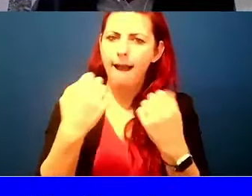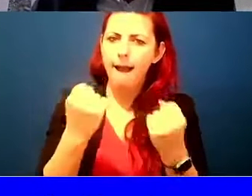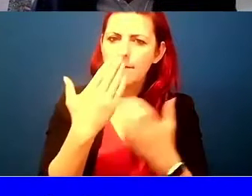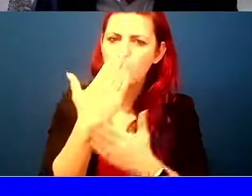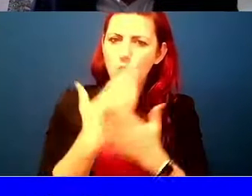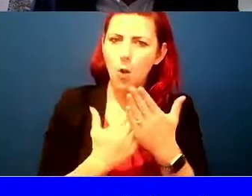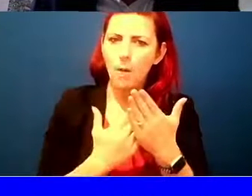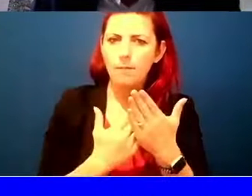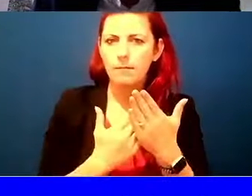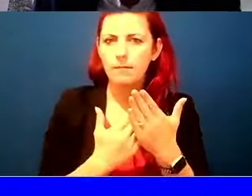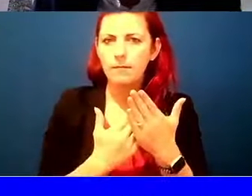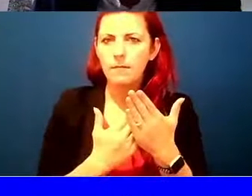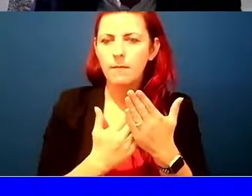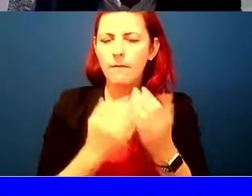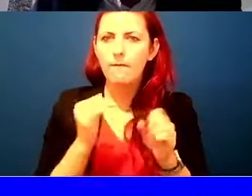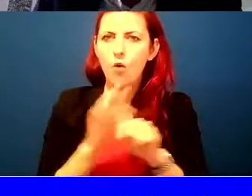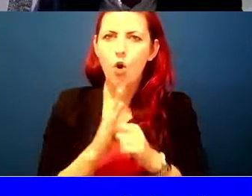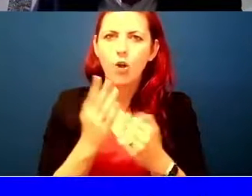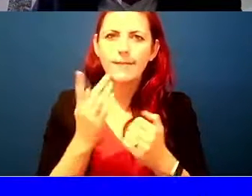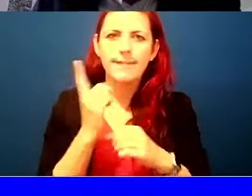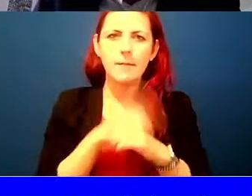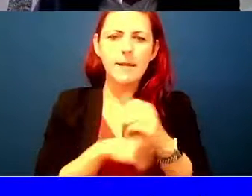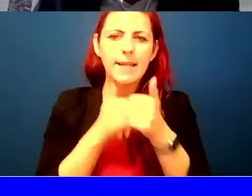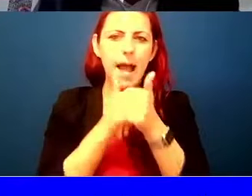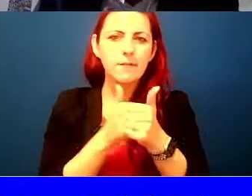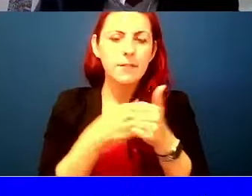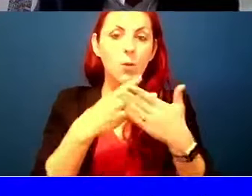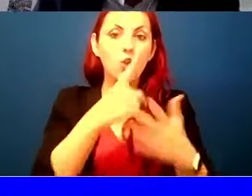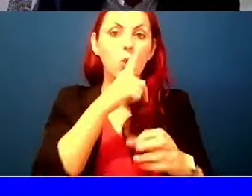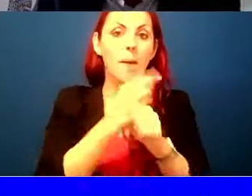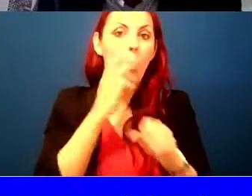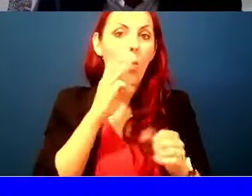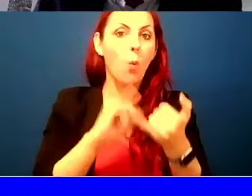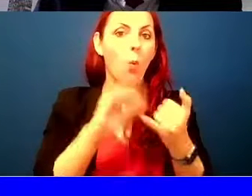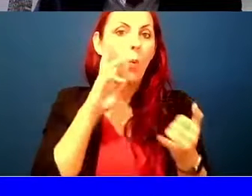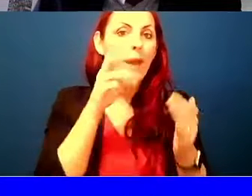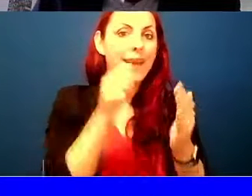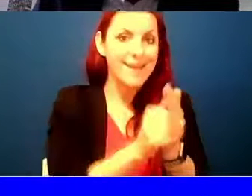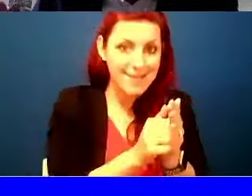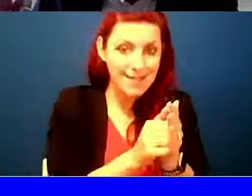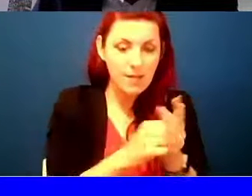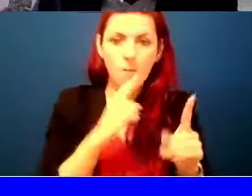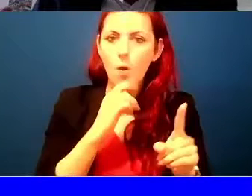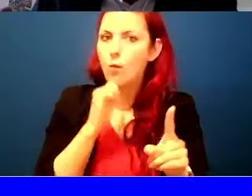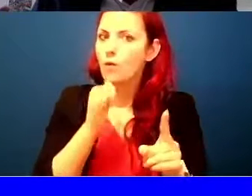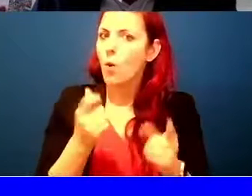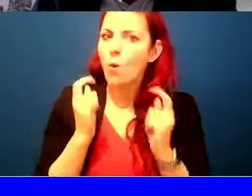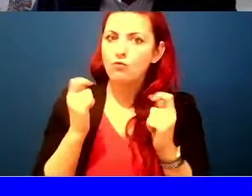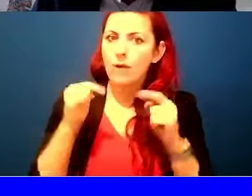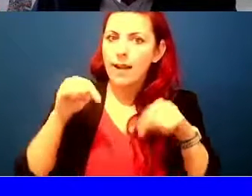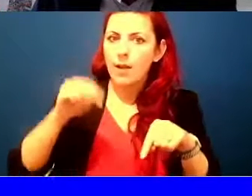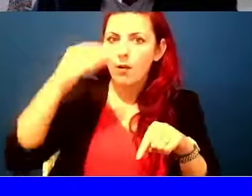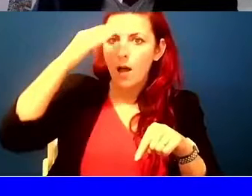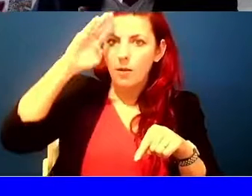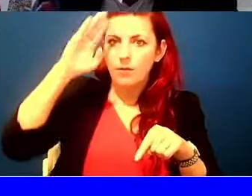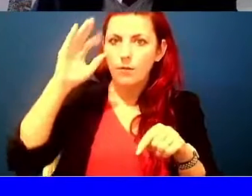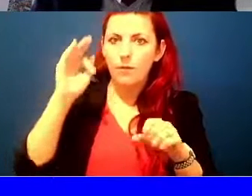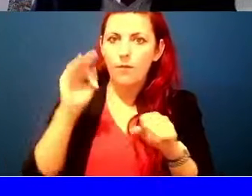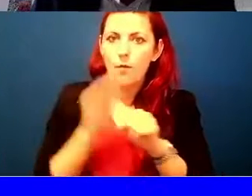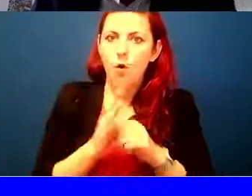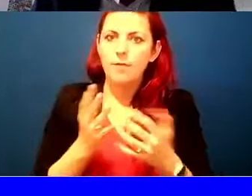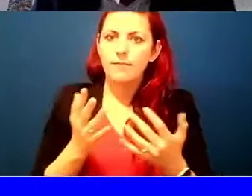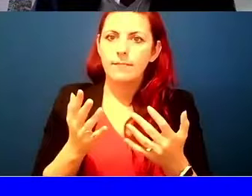civility in advocacy when addressing witnesses. But we don't have training in Ireland to the